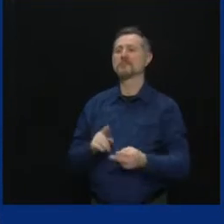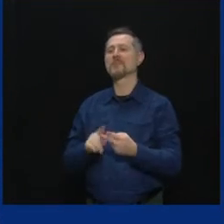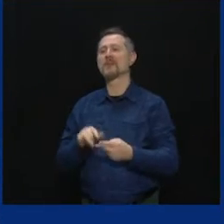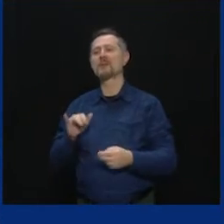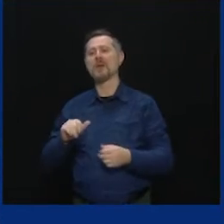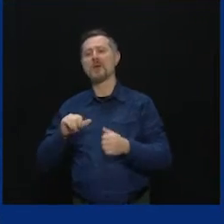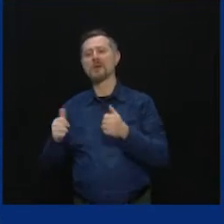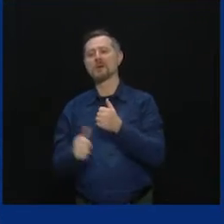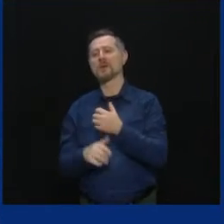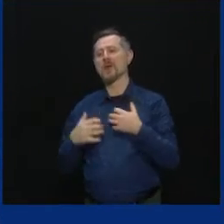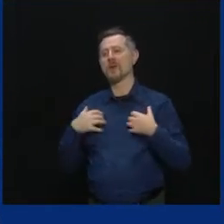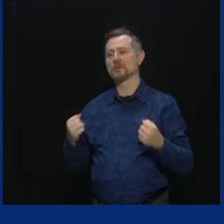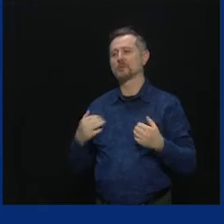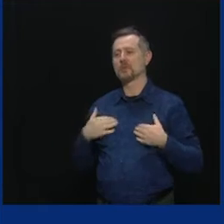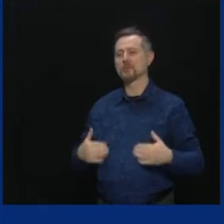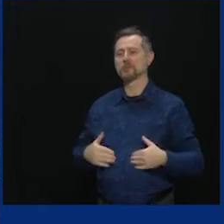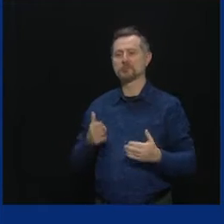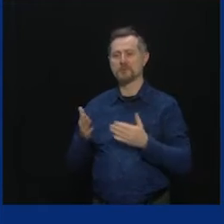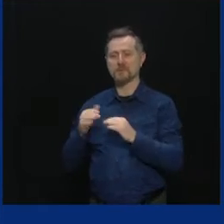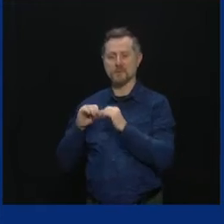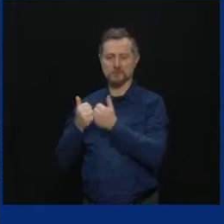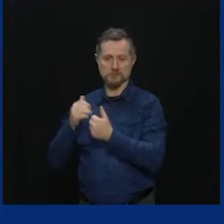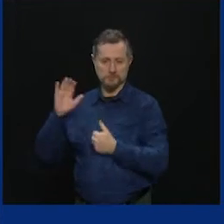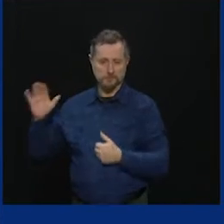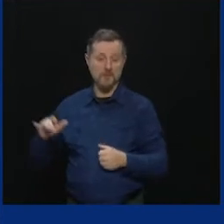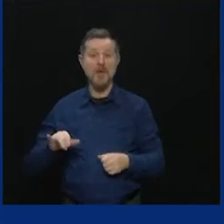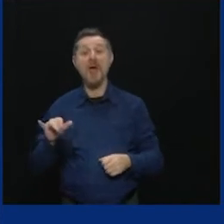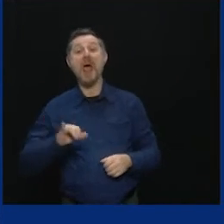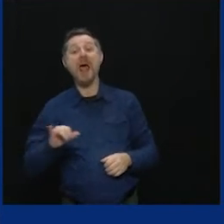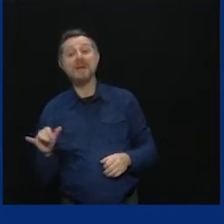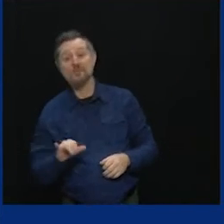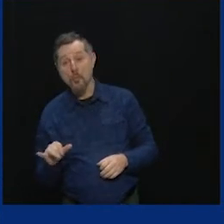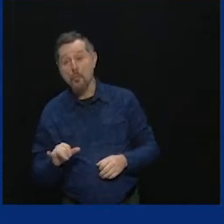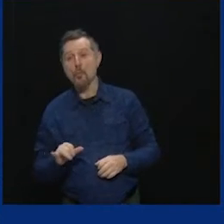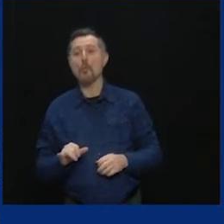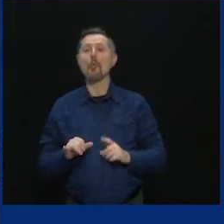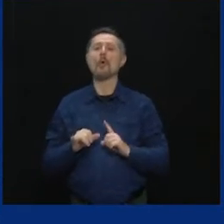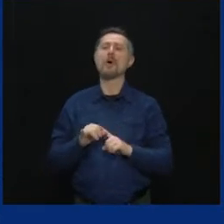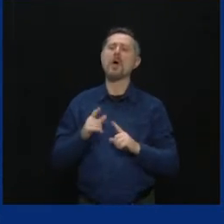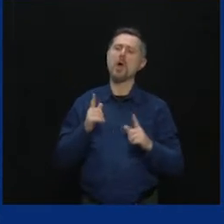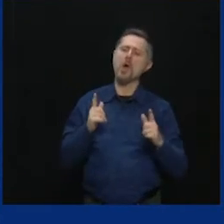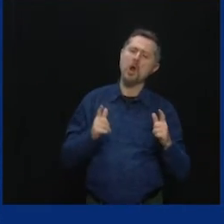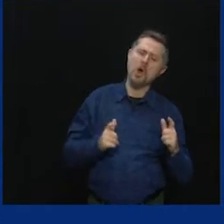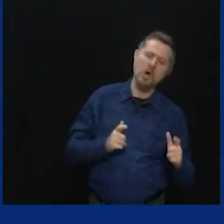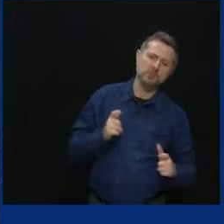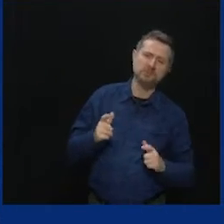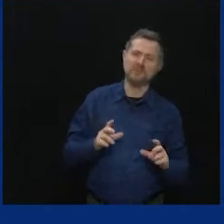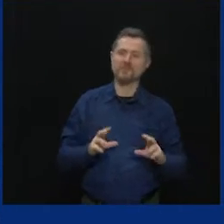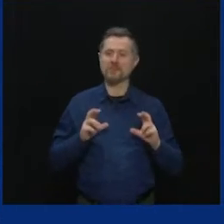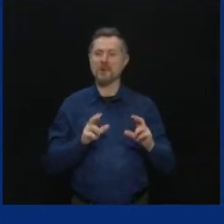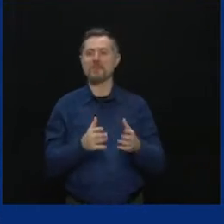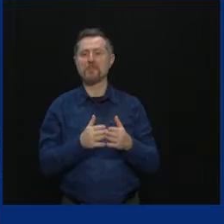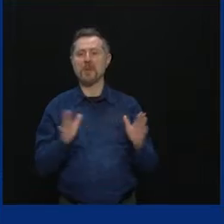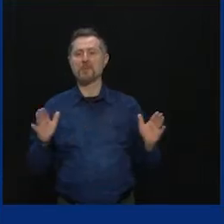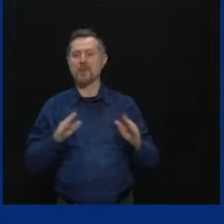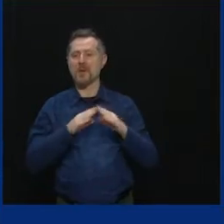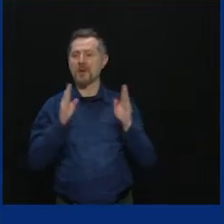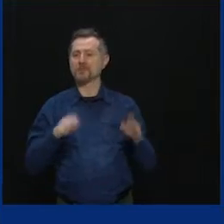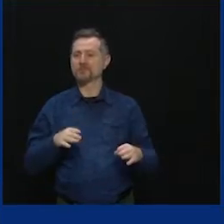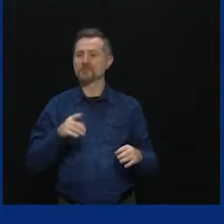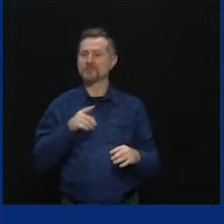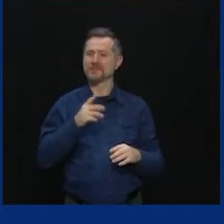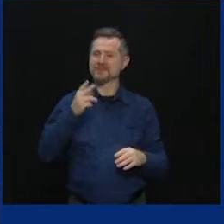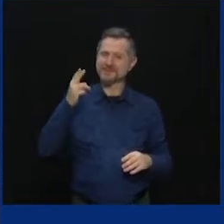services perspective, it also makes the largest investment in public housing in U.S.